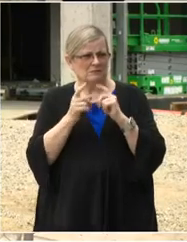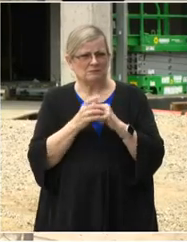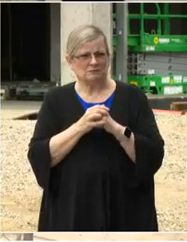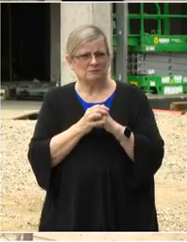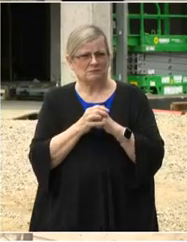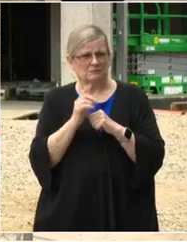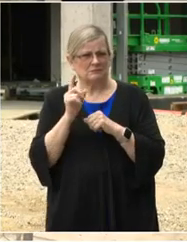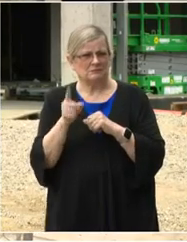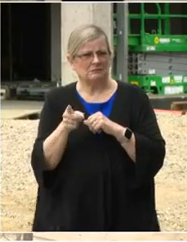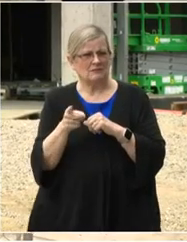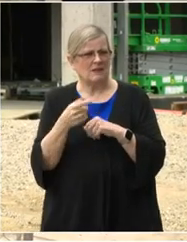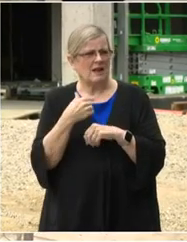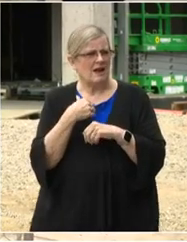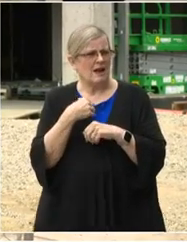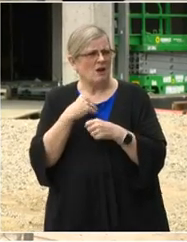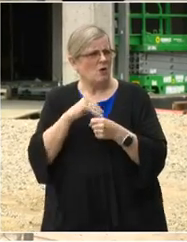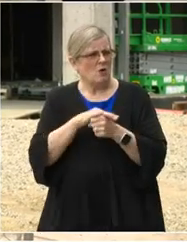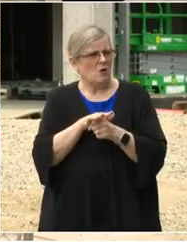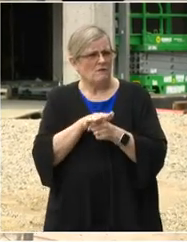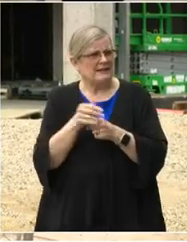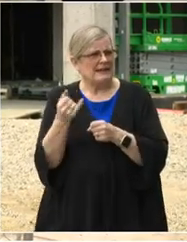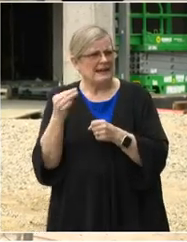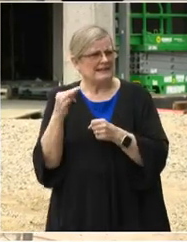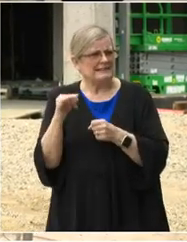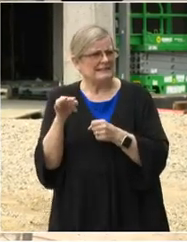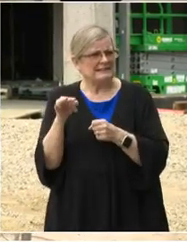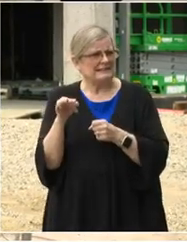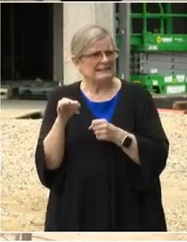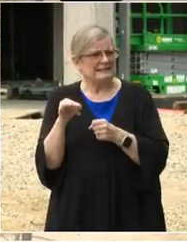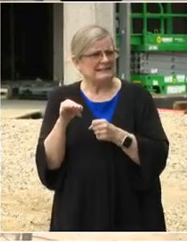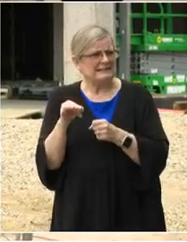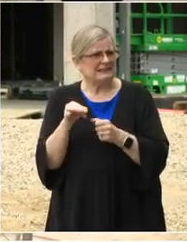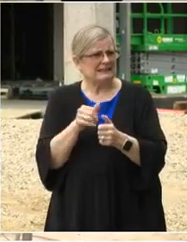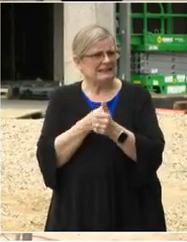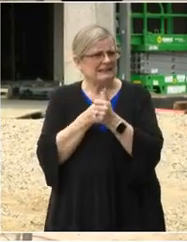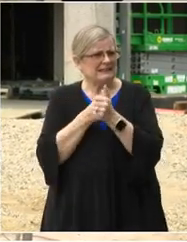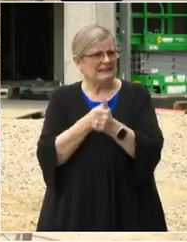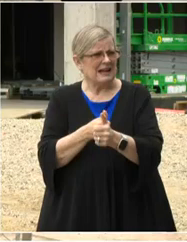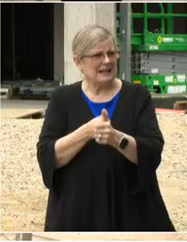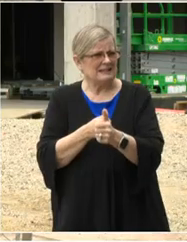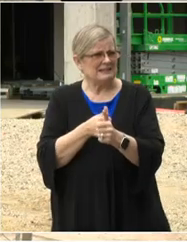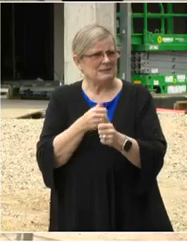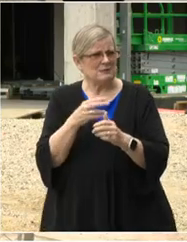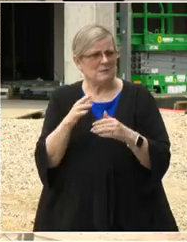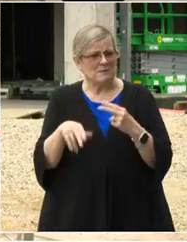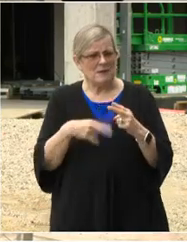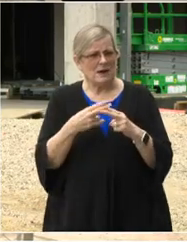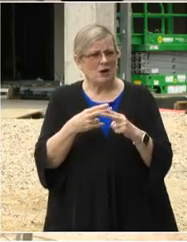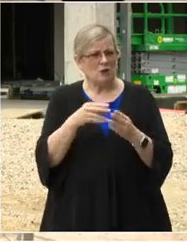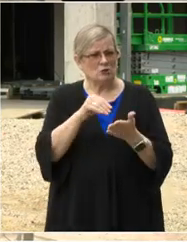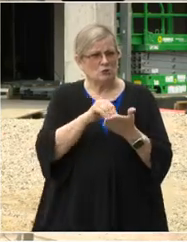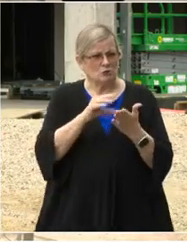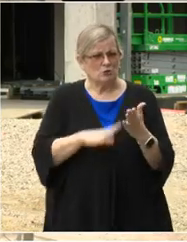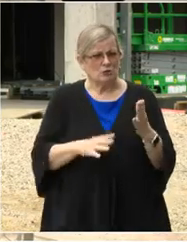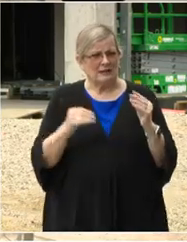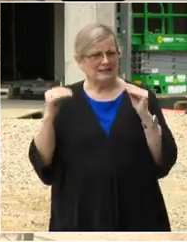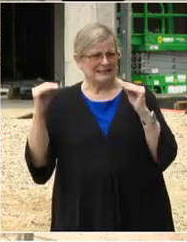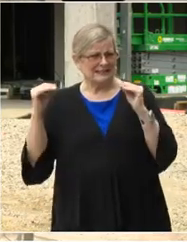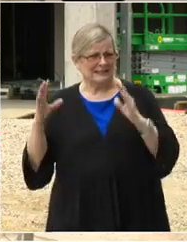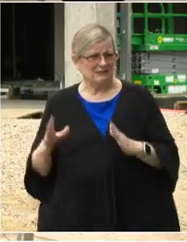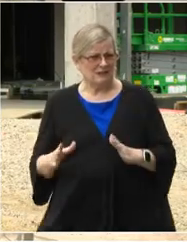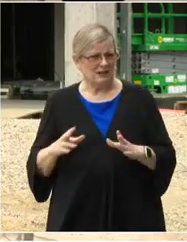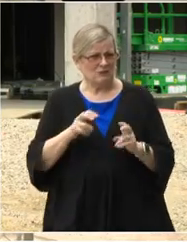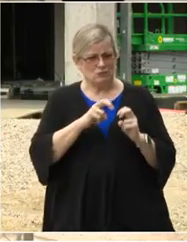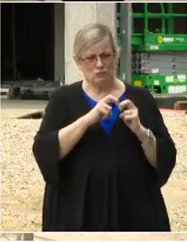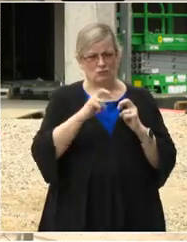about COVID-19 guidance released by OSSI about students and I guess teachers, if they travel outside of